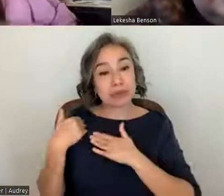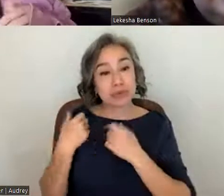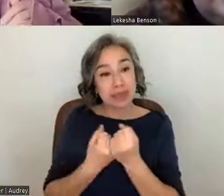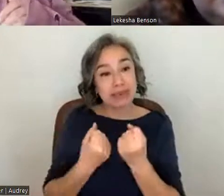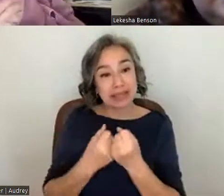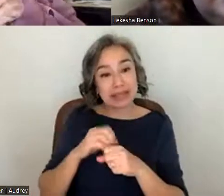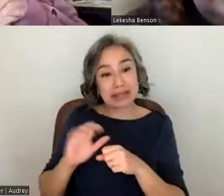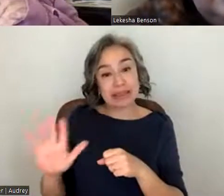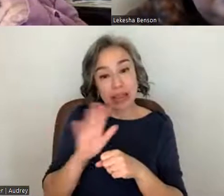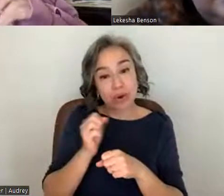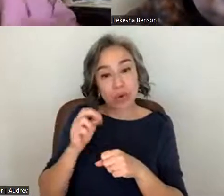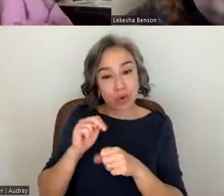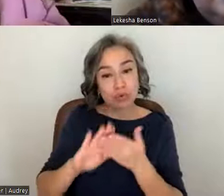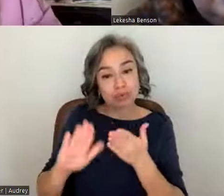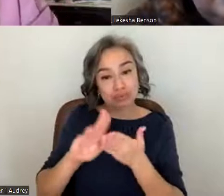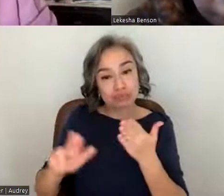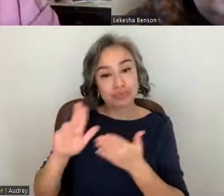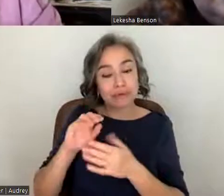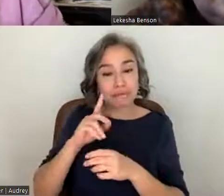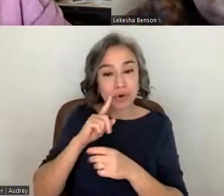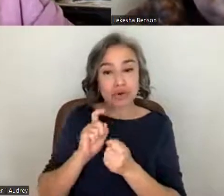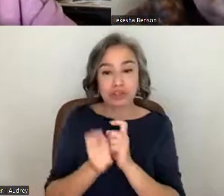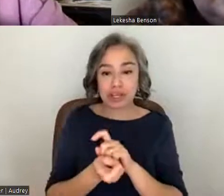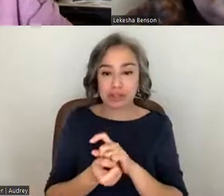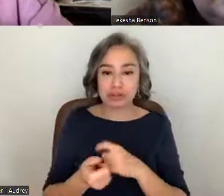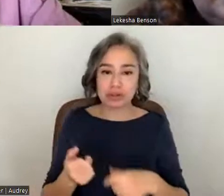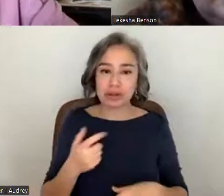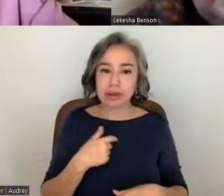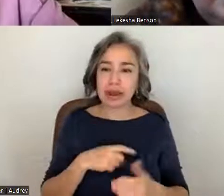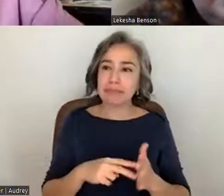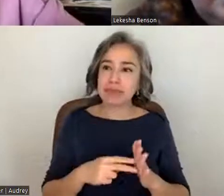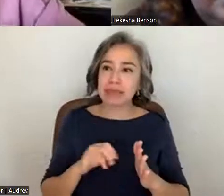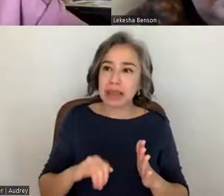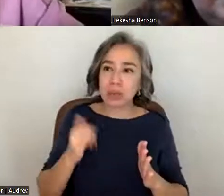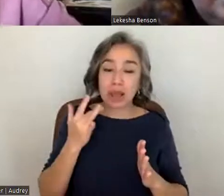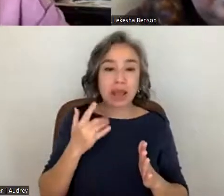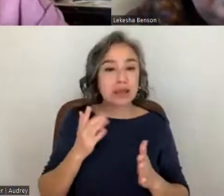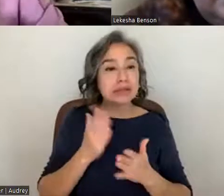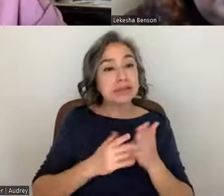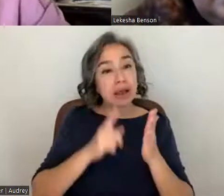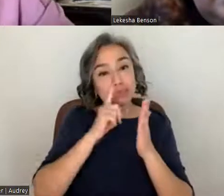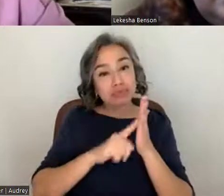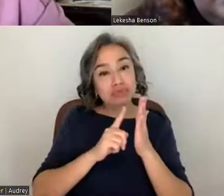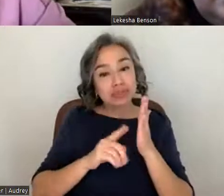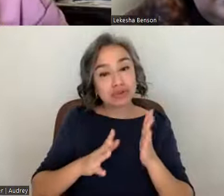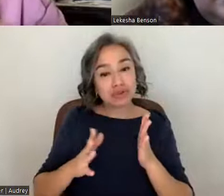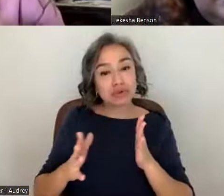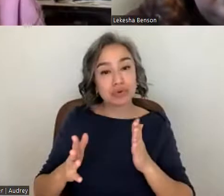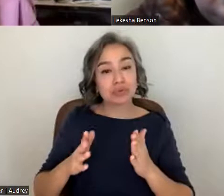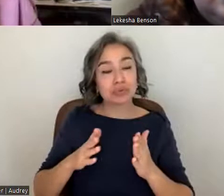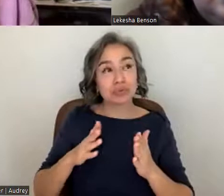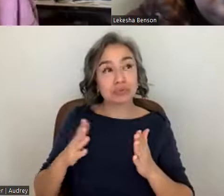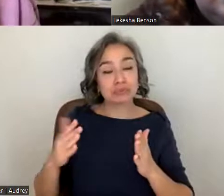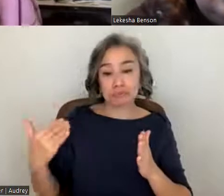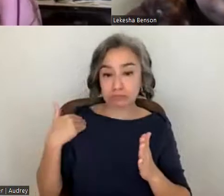change. And I mean that by way of, I've been approached by researchers who wanted to work or who wanted